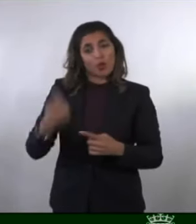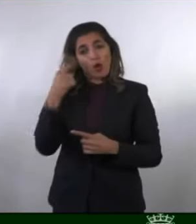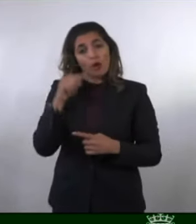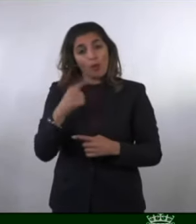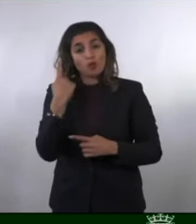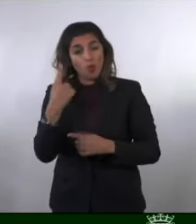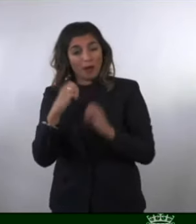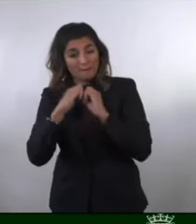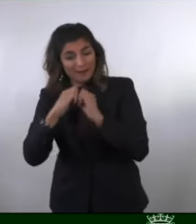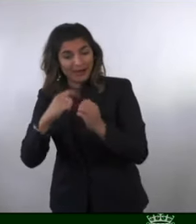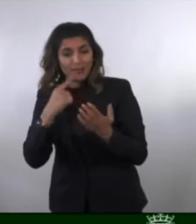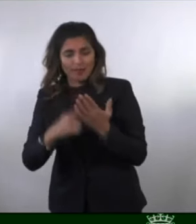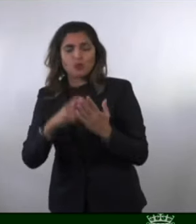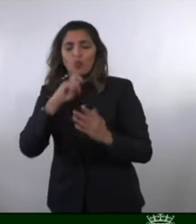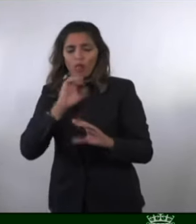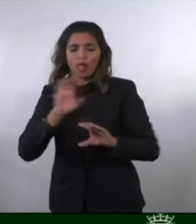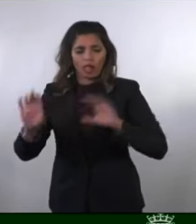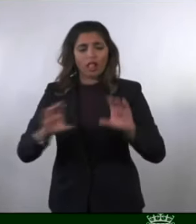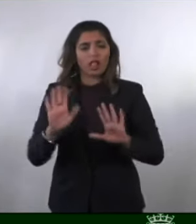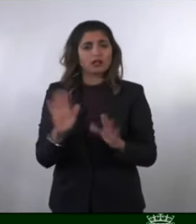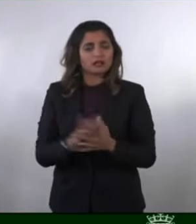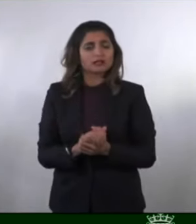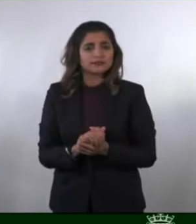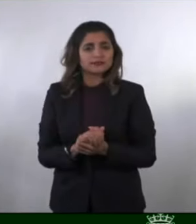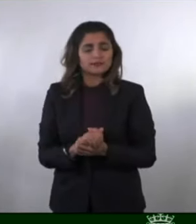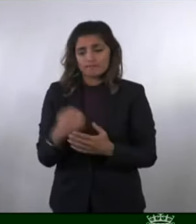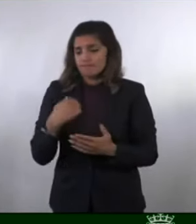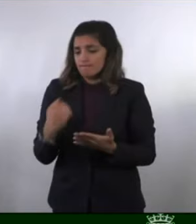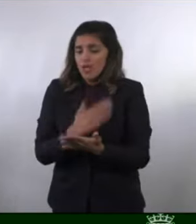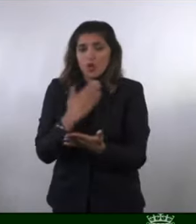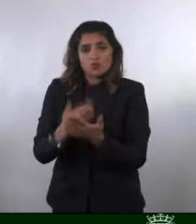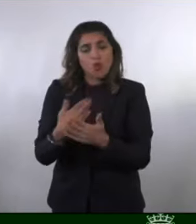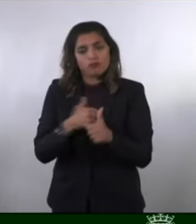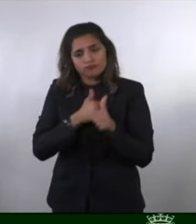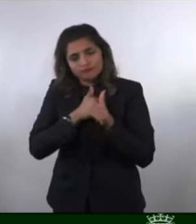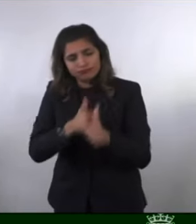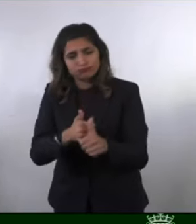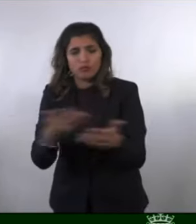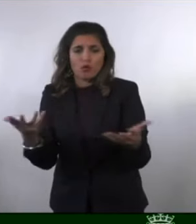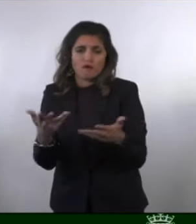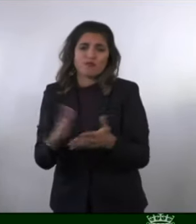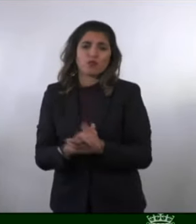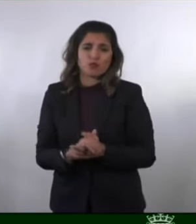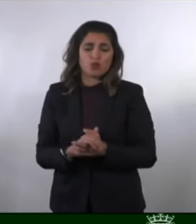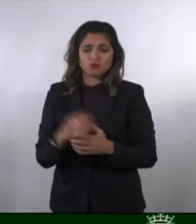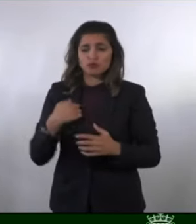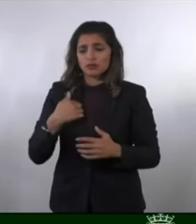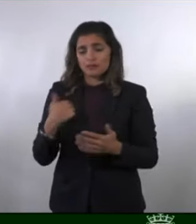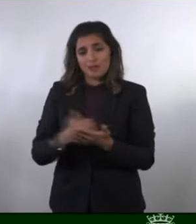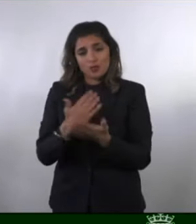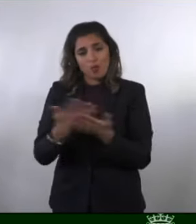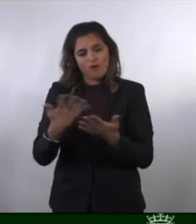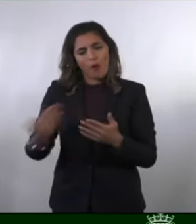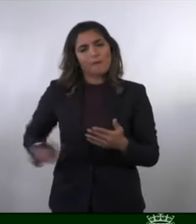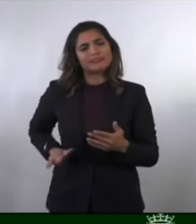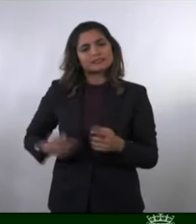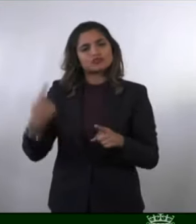4.6, and he'll have heard me mention many times the reductions in business rates and